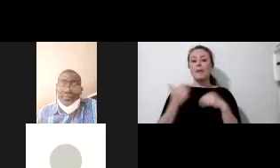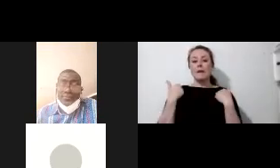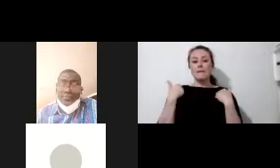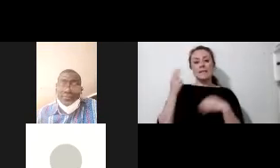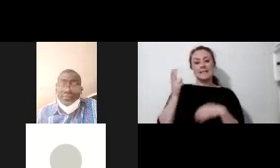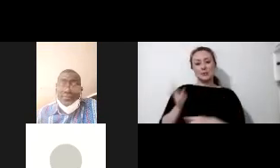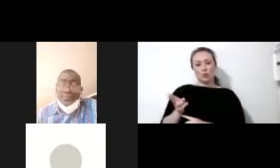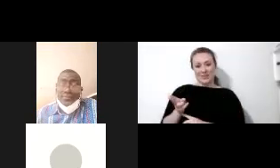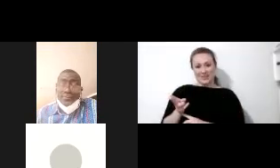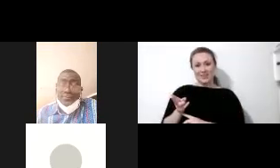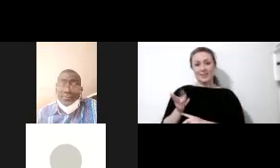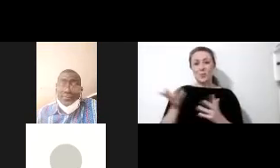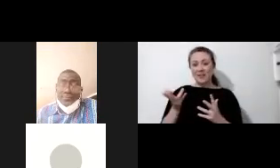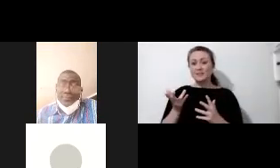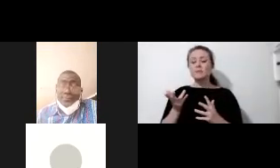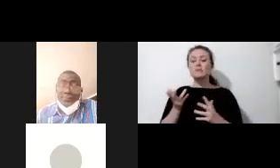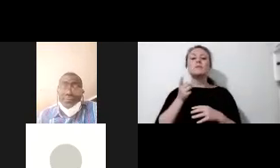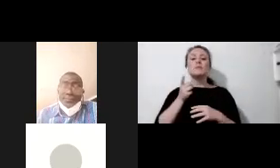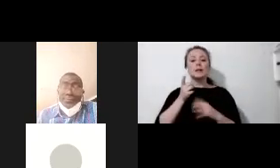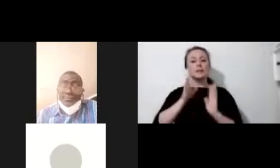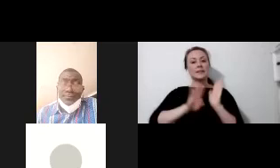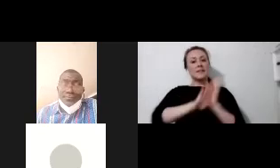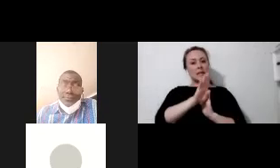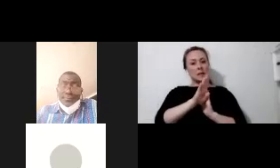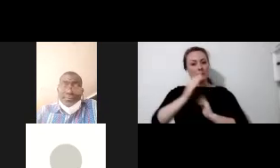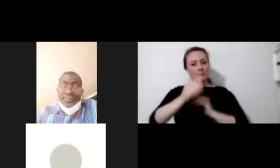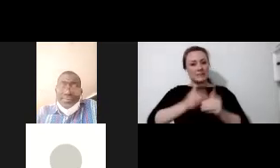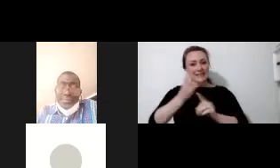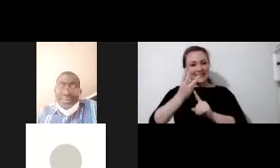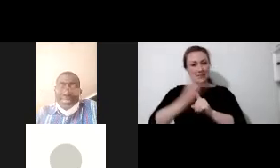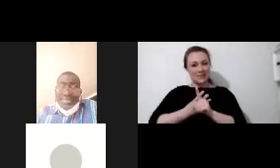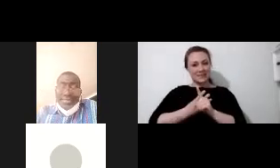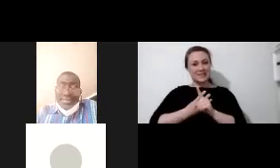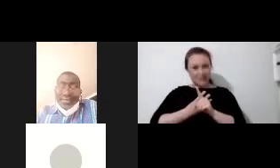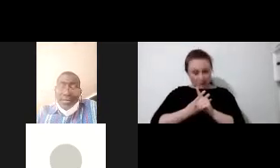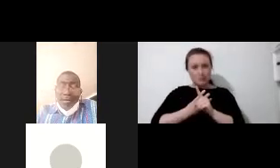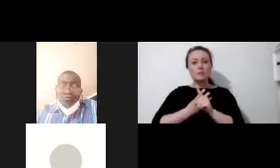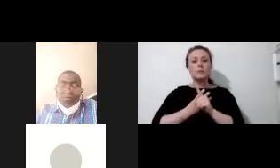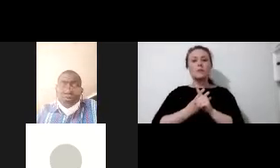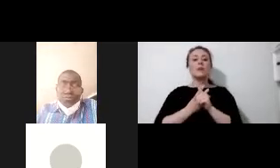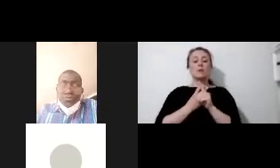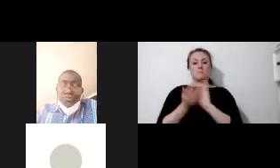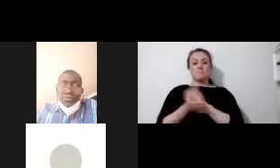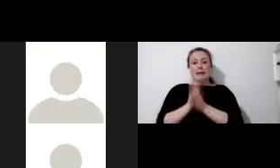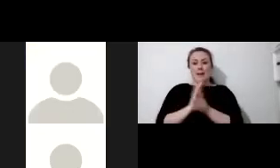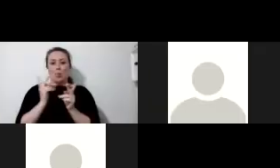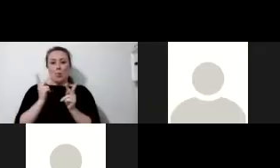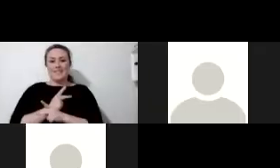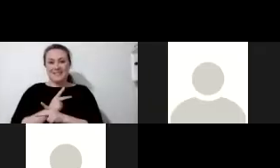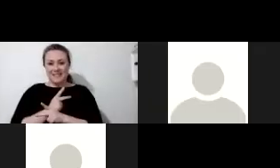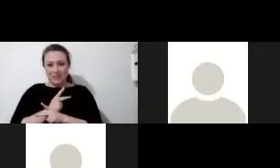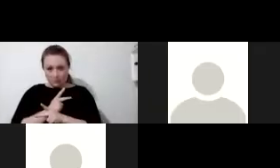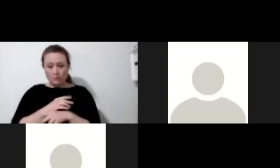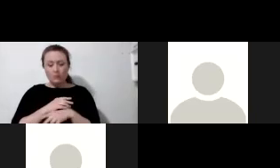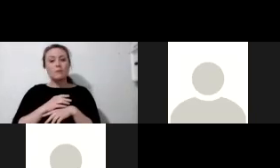this developed over 6 months. In talking to the Dr. Kusi and the different staff at KATH, they